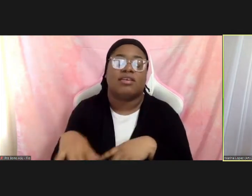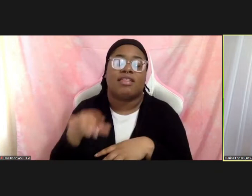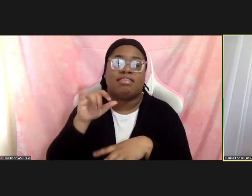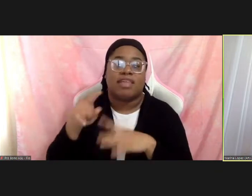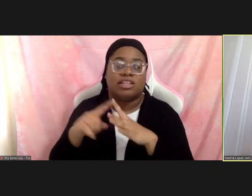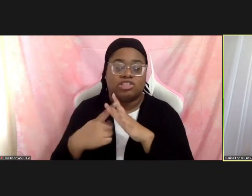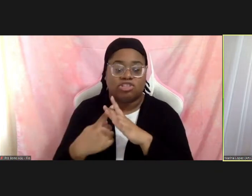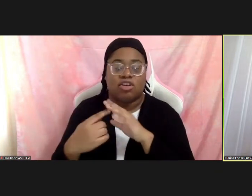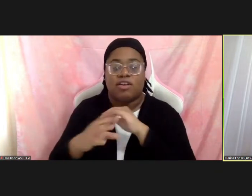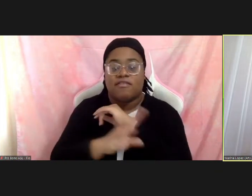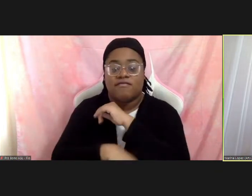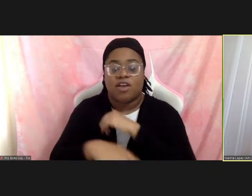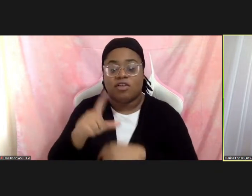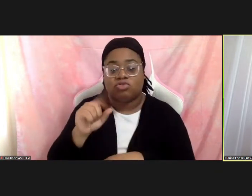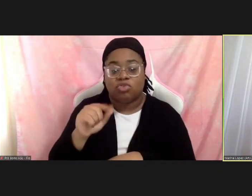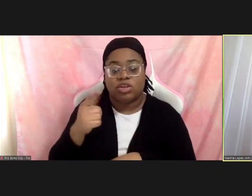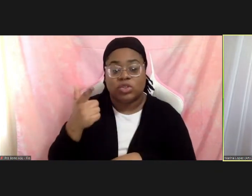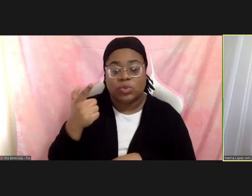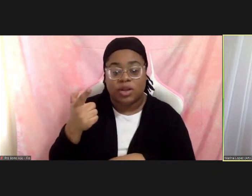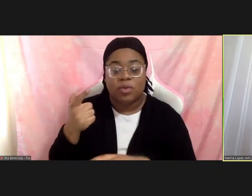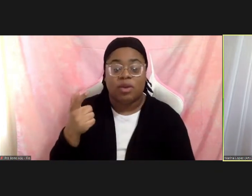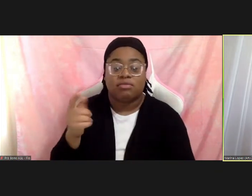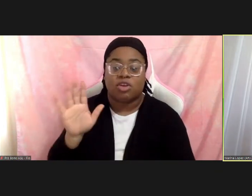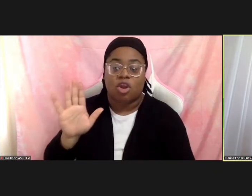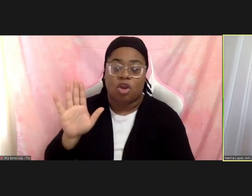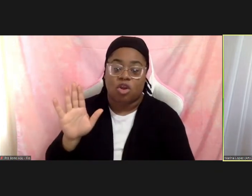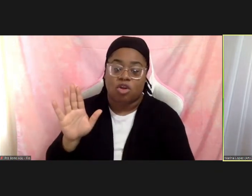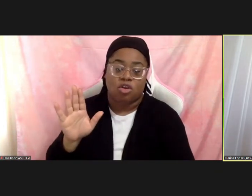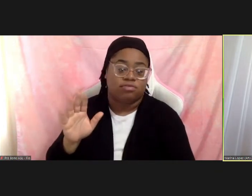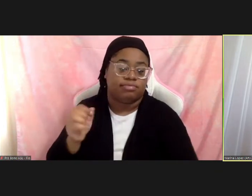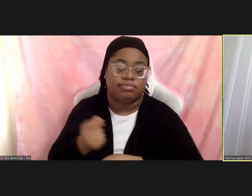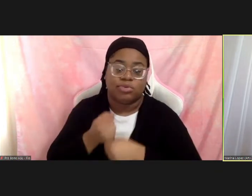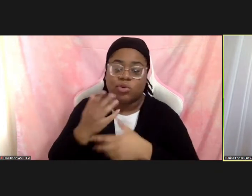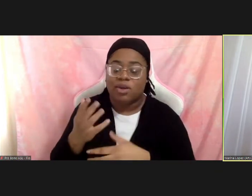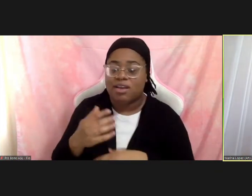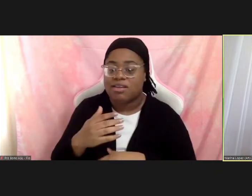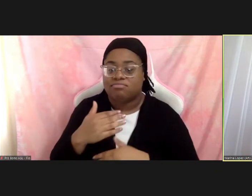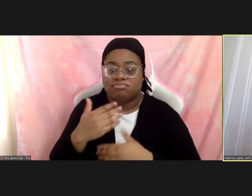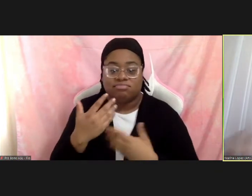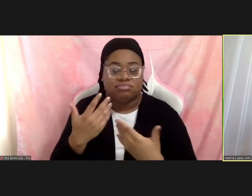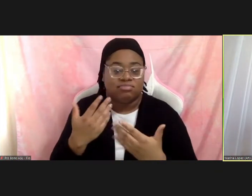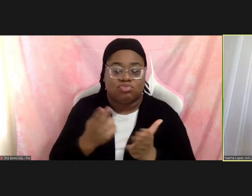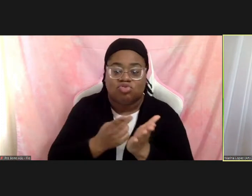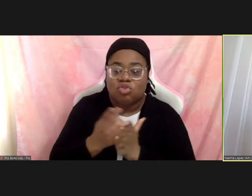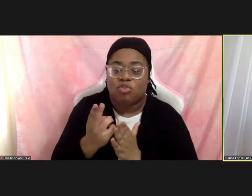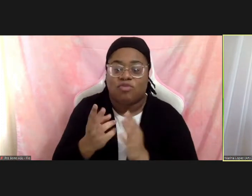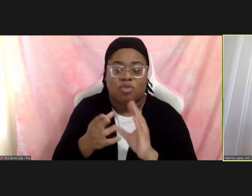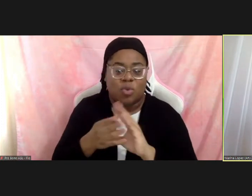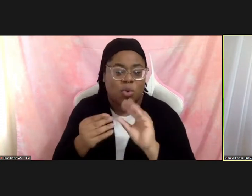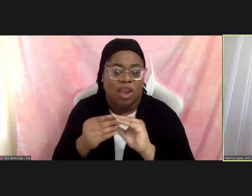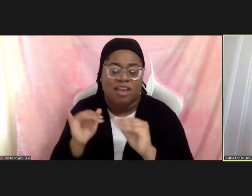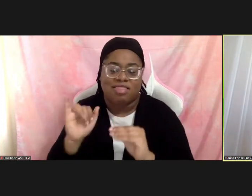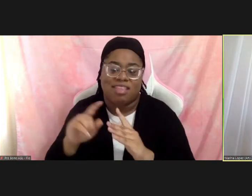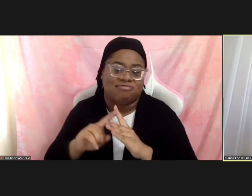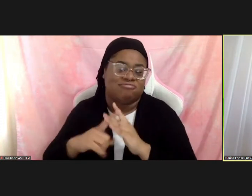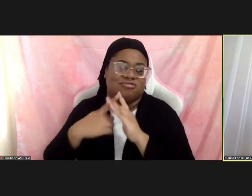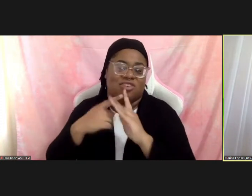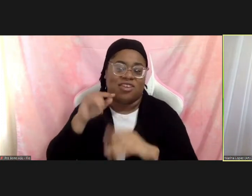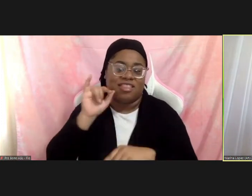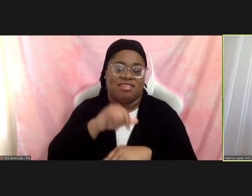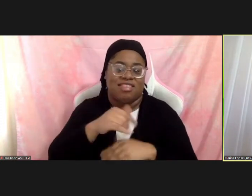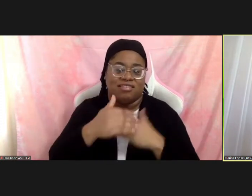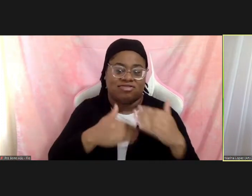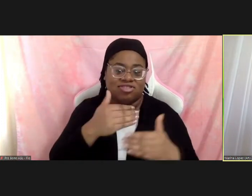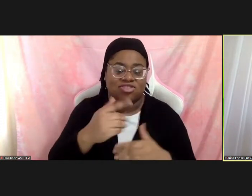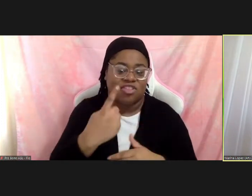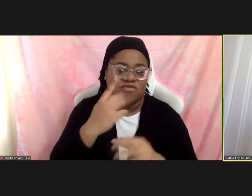of 2021. And her poetic and truth-filled words opened the series up on the first session. And